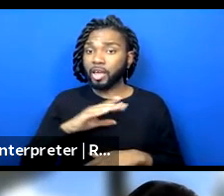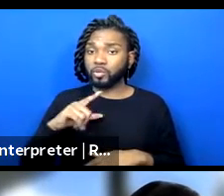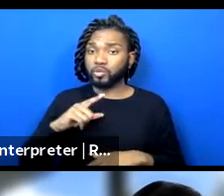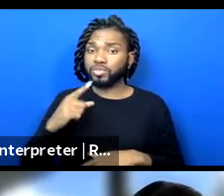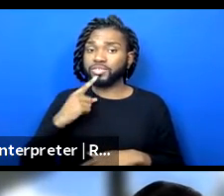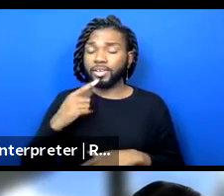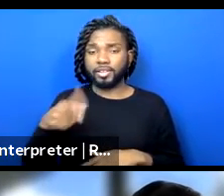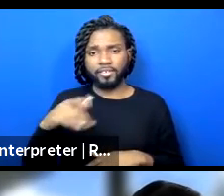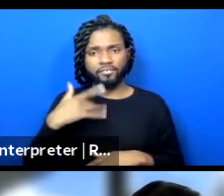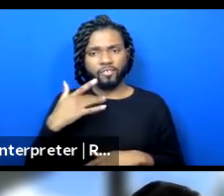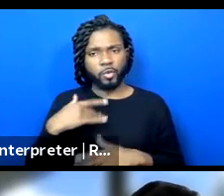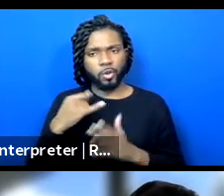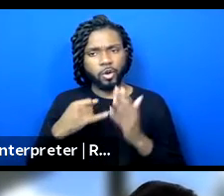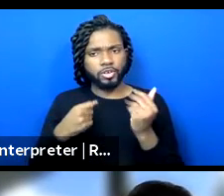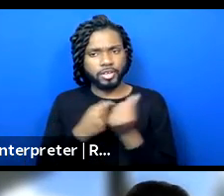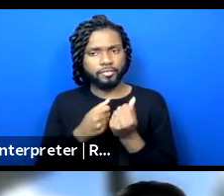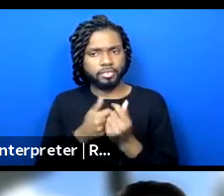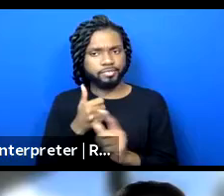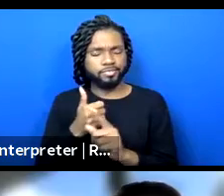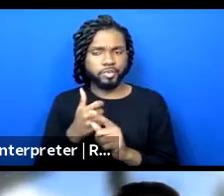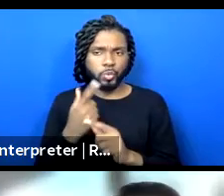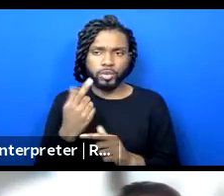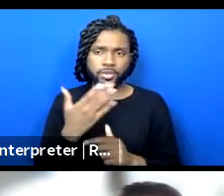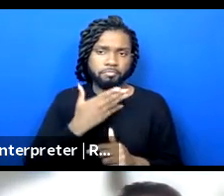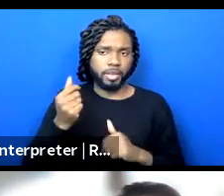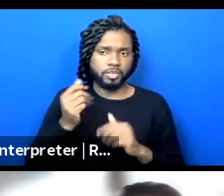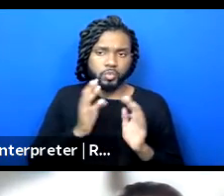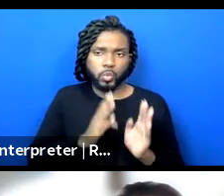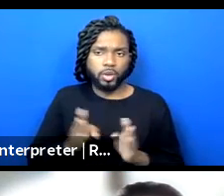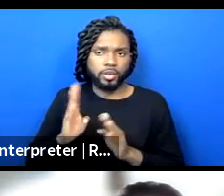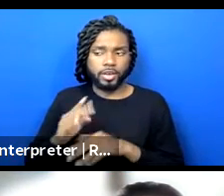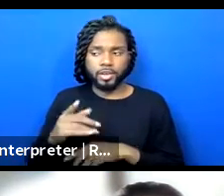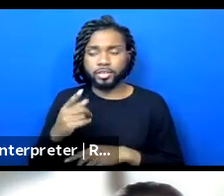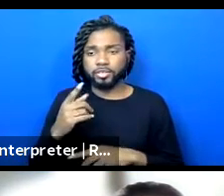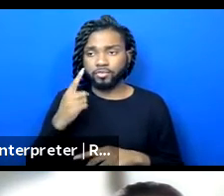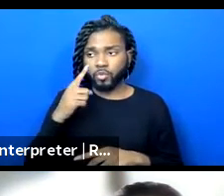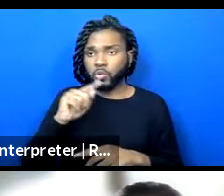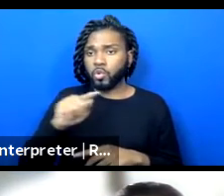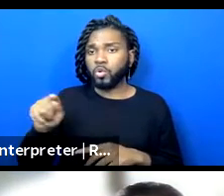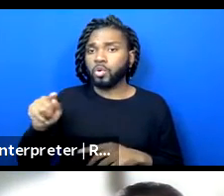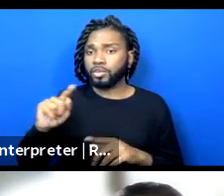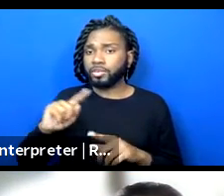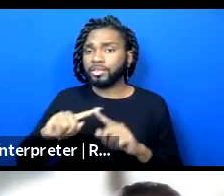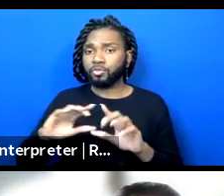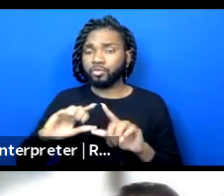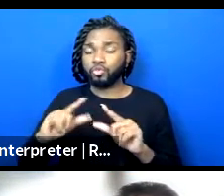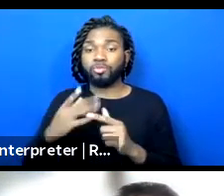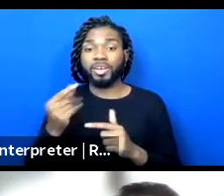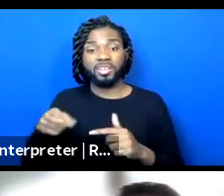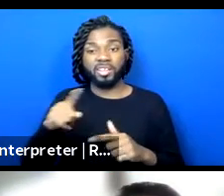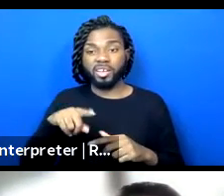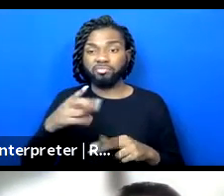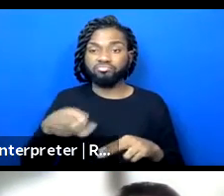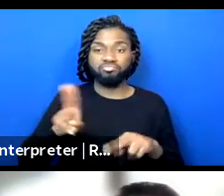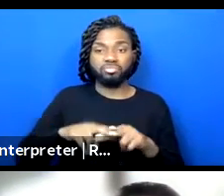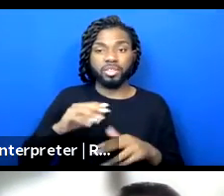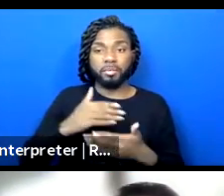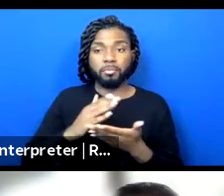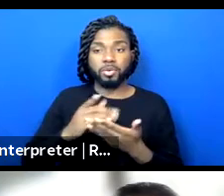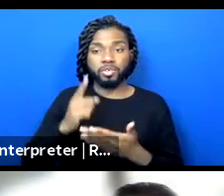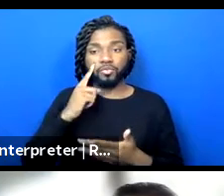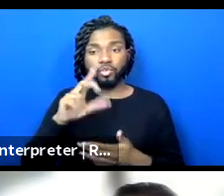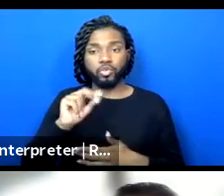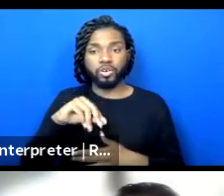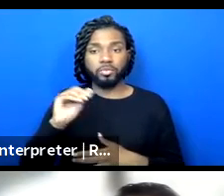arts advocacy was perhaps the best organized of the groups. And the budget went up 30% for